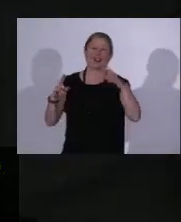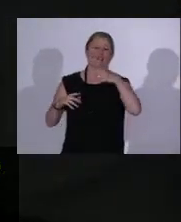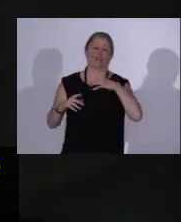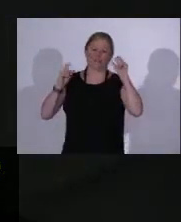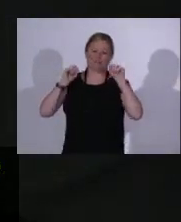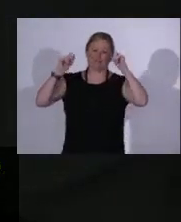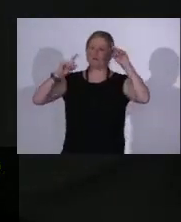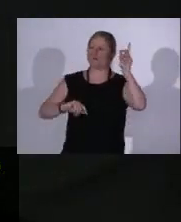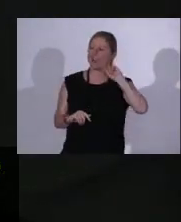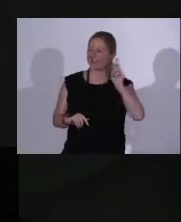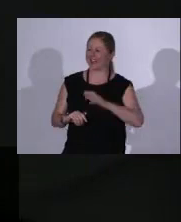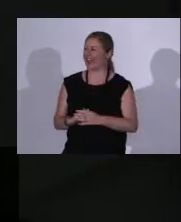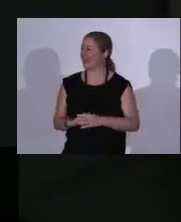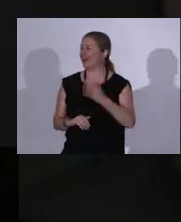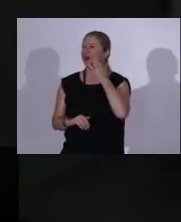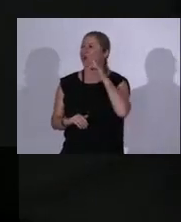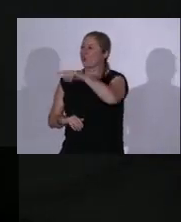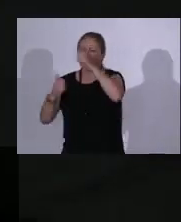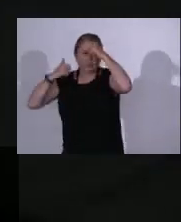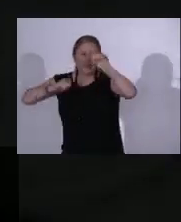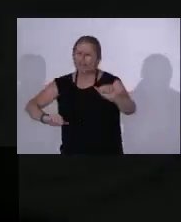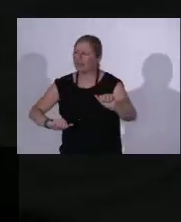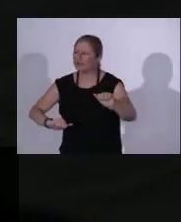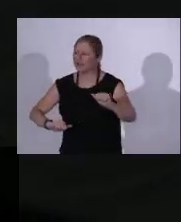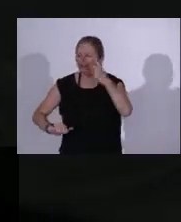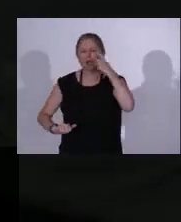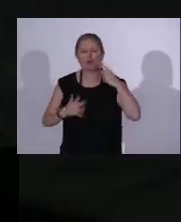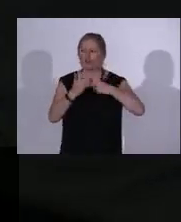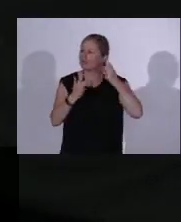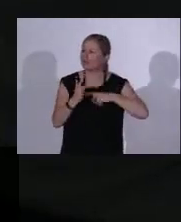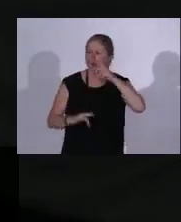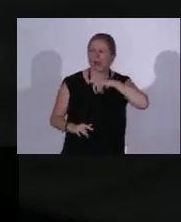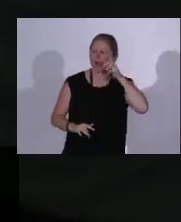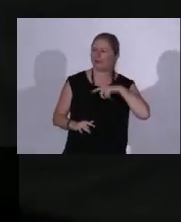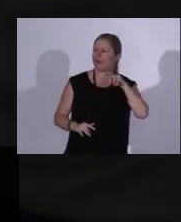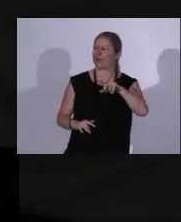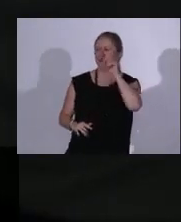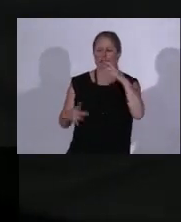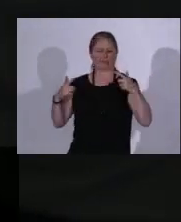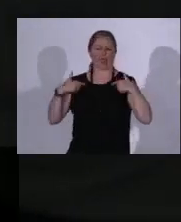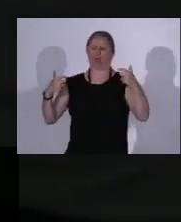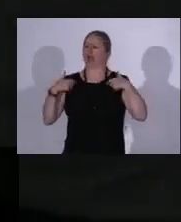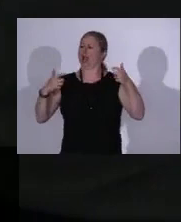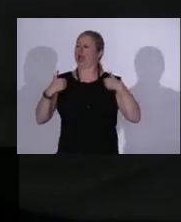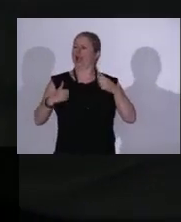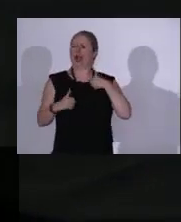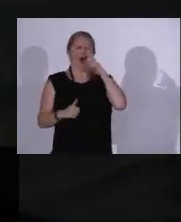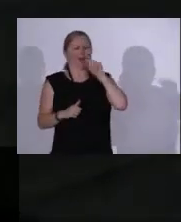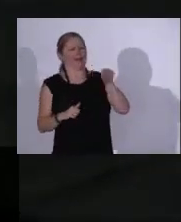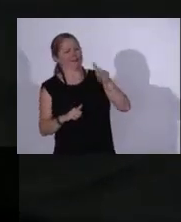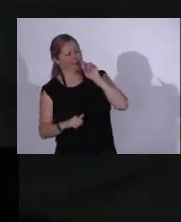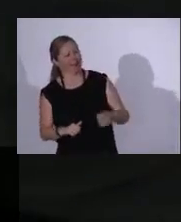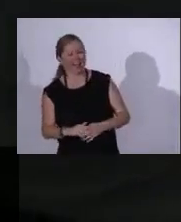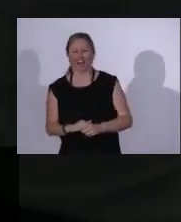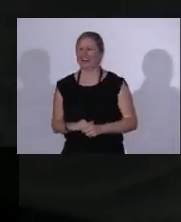Once you've mastered it, try to get other people to give it a go, because you can feel really cocky in yourself that you've got the hang of it and they don't, which